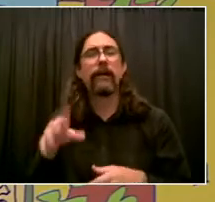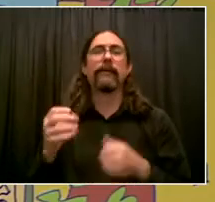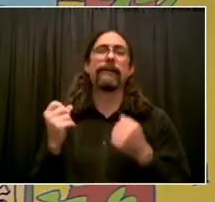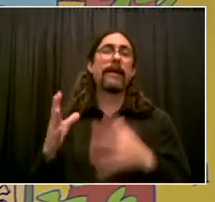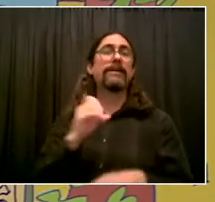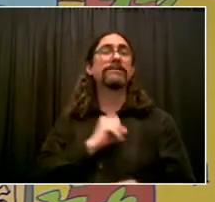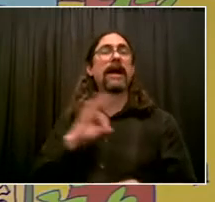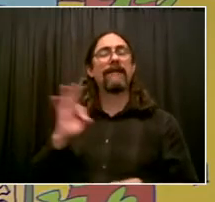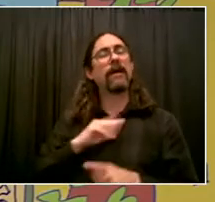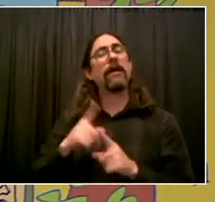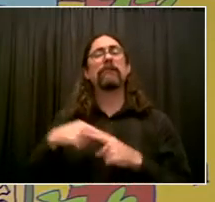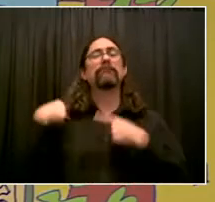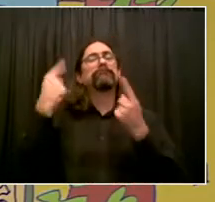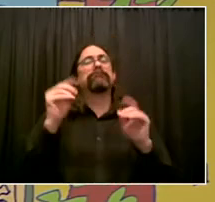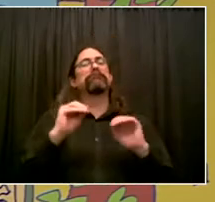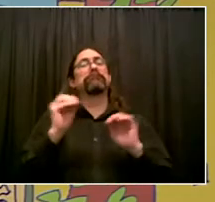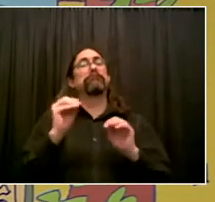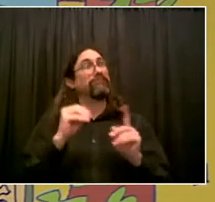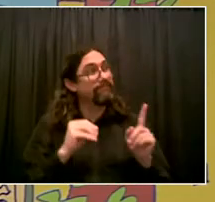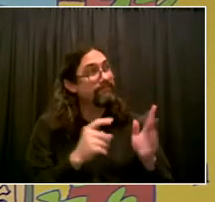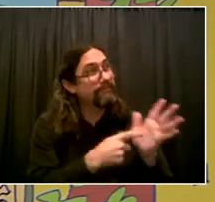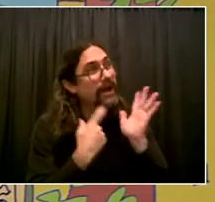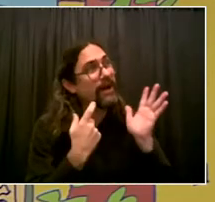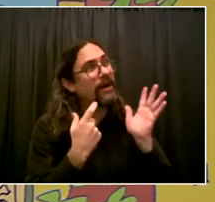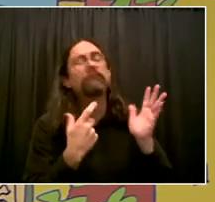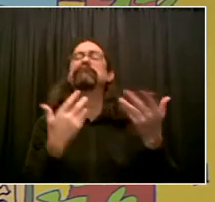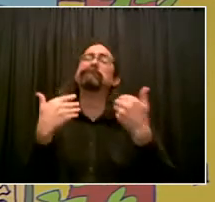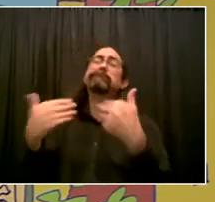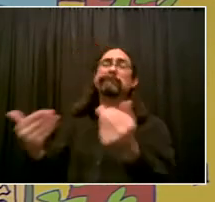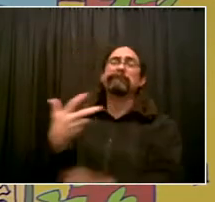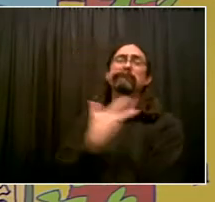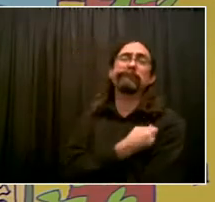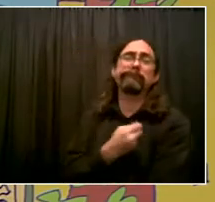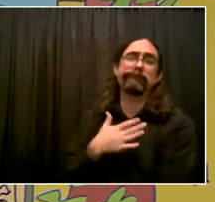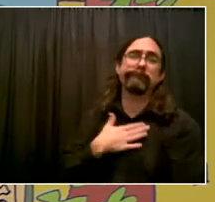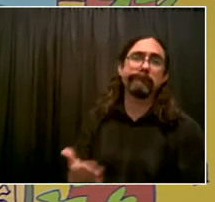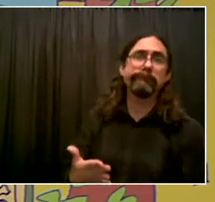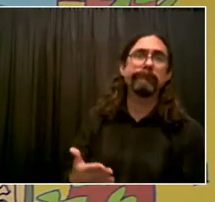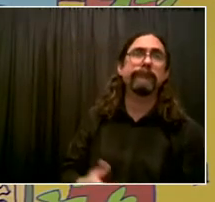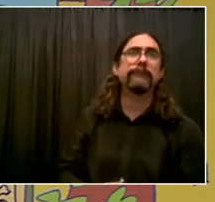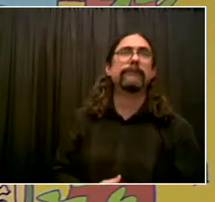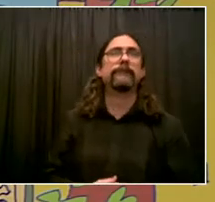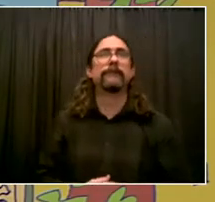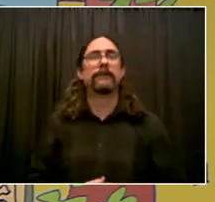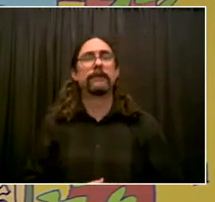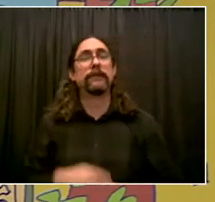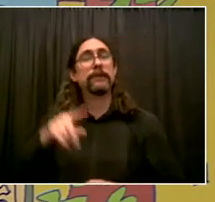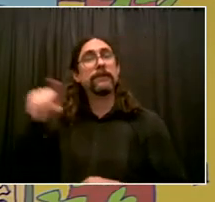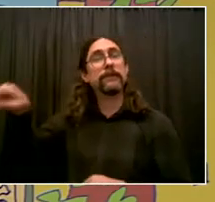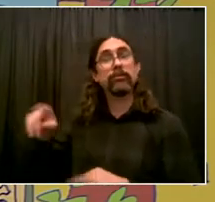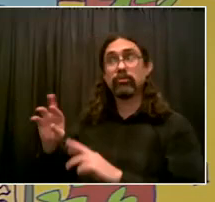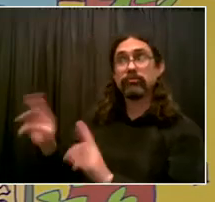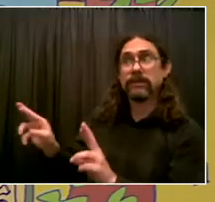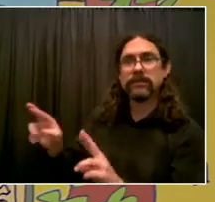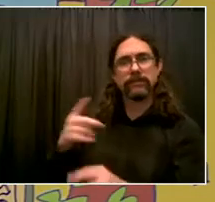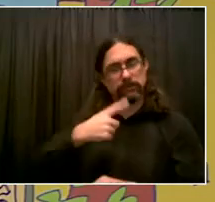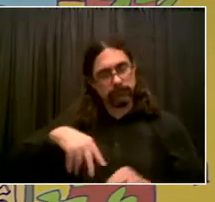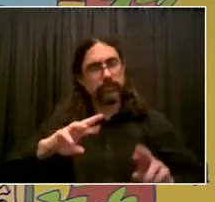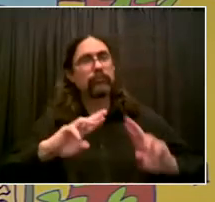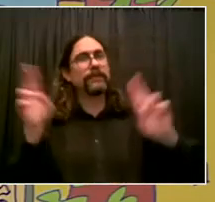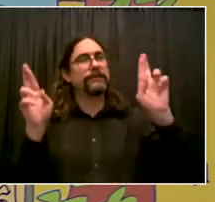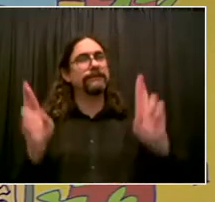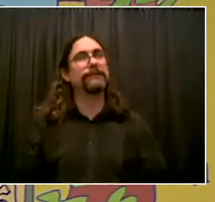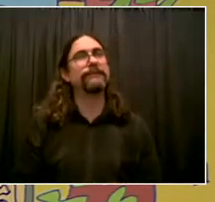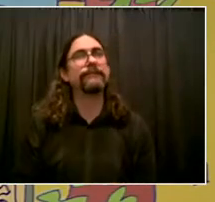good at dealing with different situations and having a plan B ready. We have time for 2 more for today. The next is James